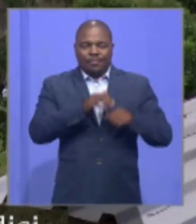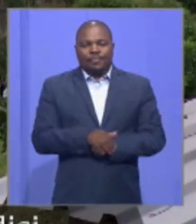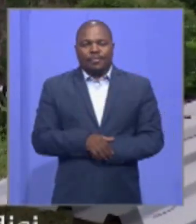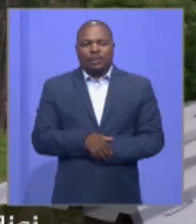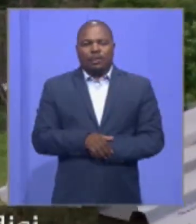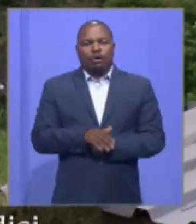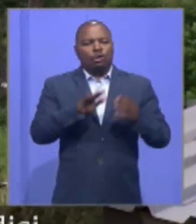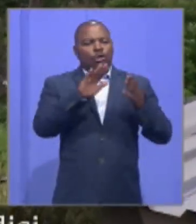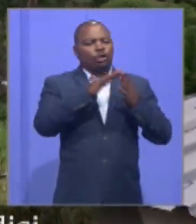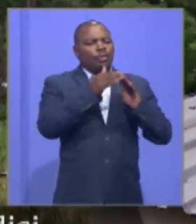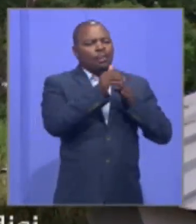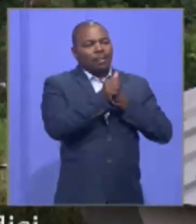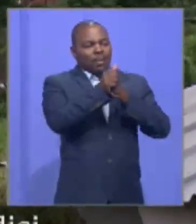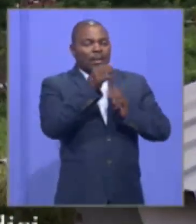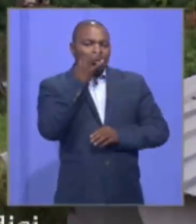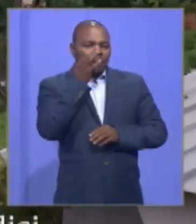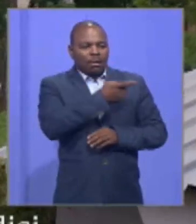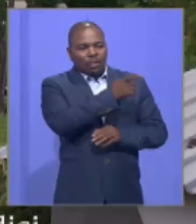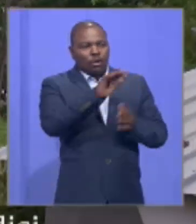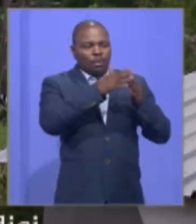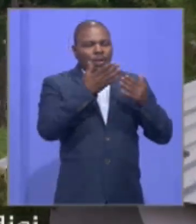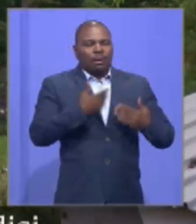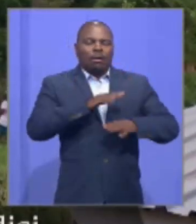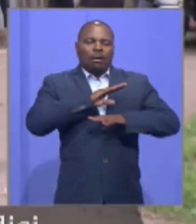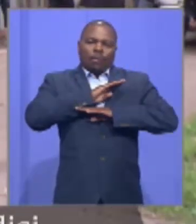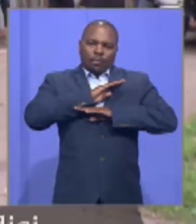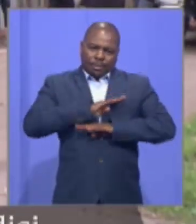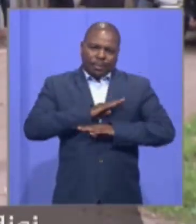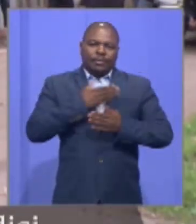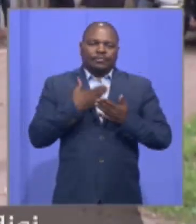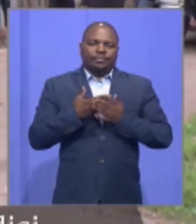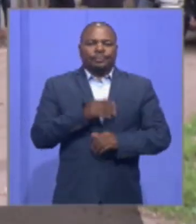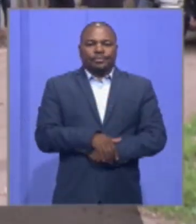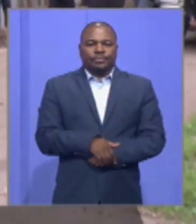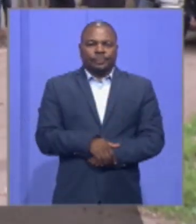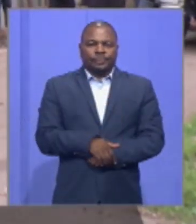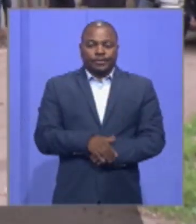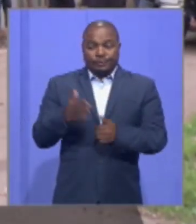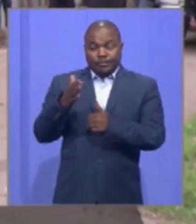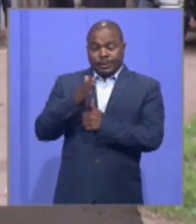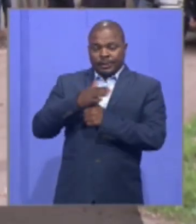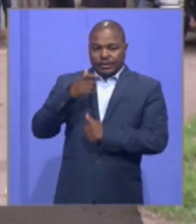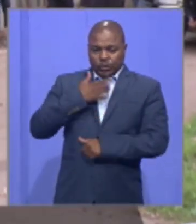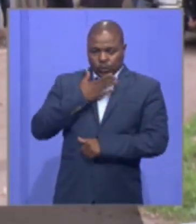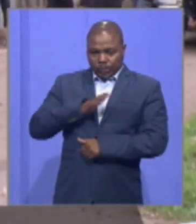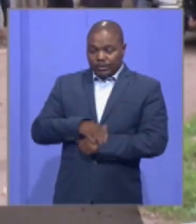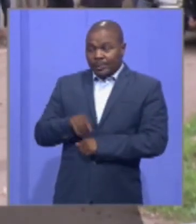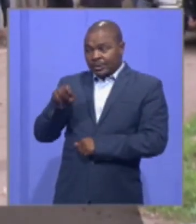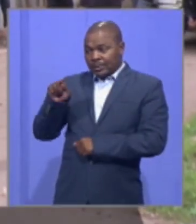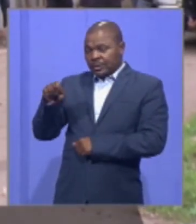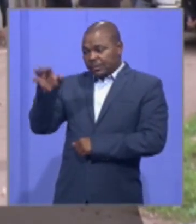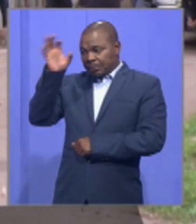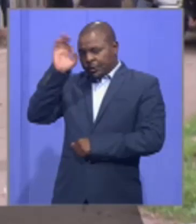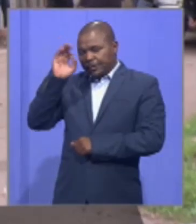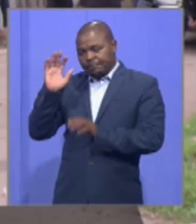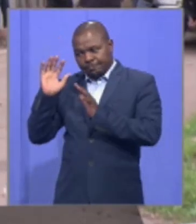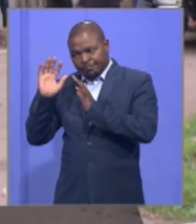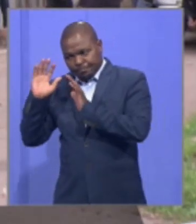ba baagi ba re jaanong baagi ba ka nne ba kgwamowa. Firstly, I'd like to commend the act of the